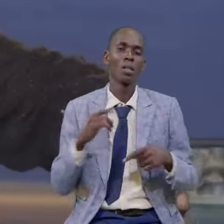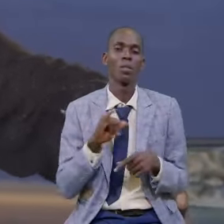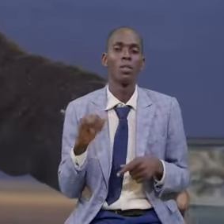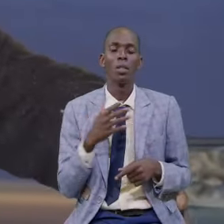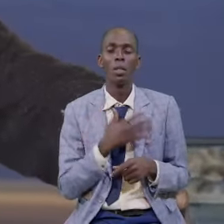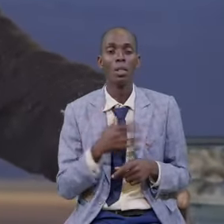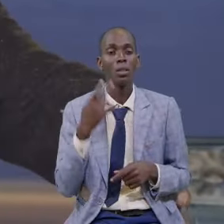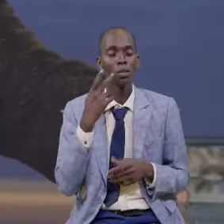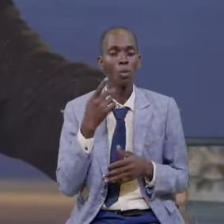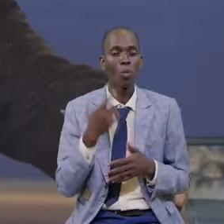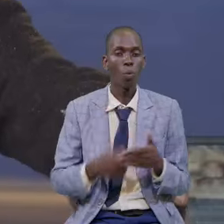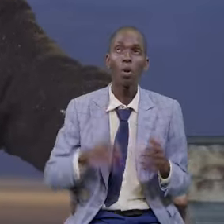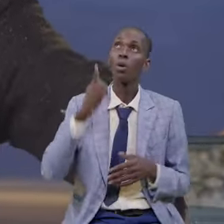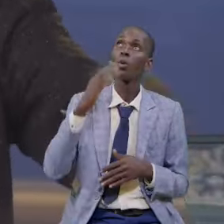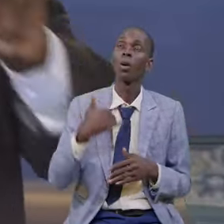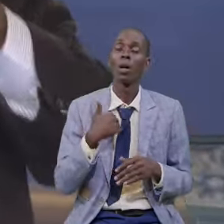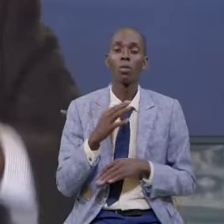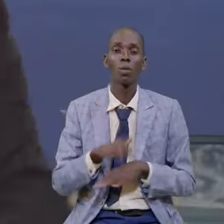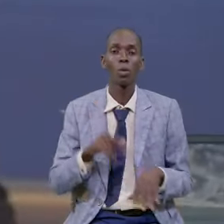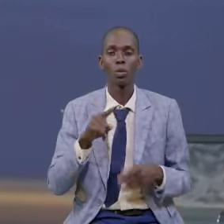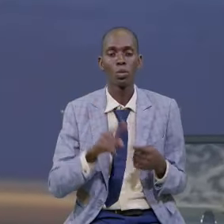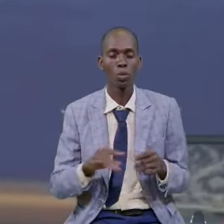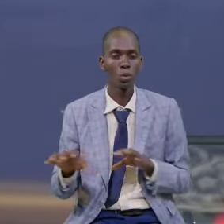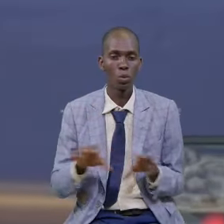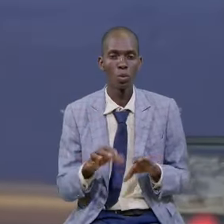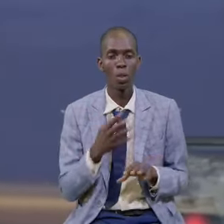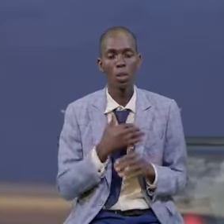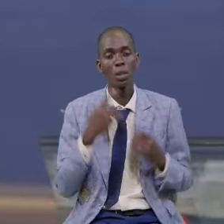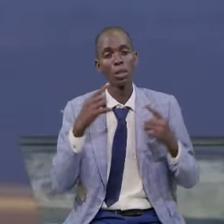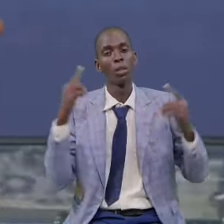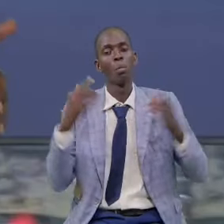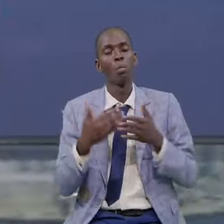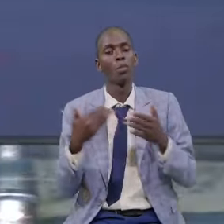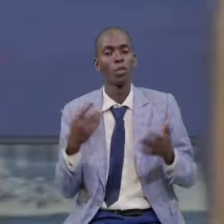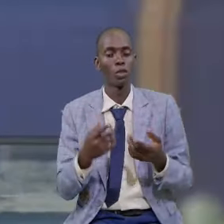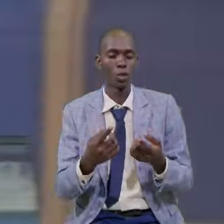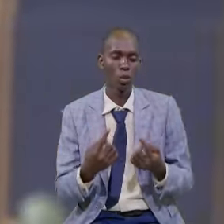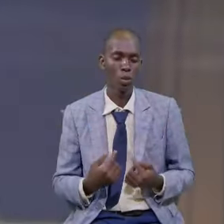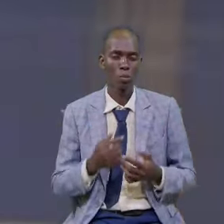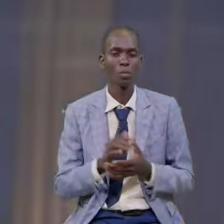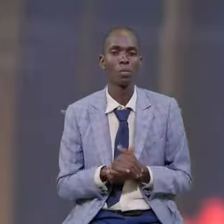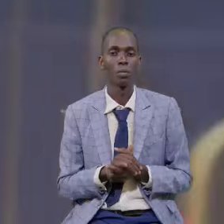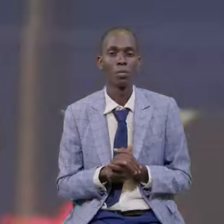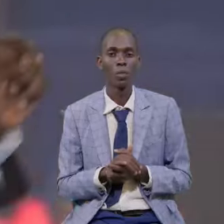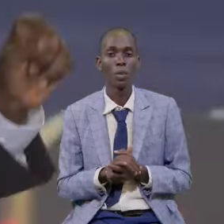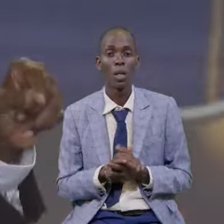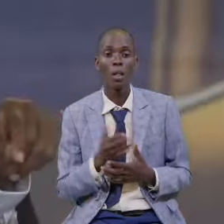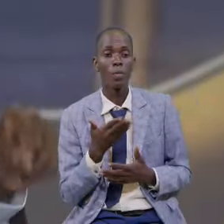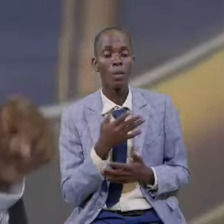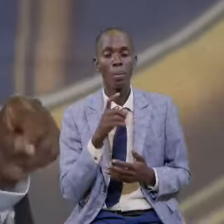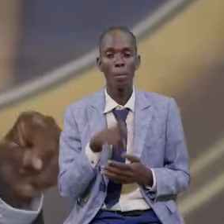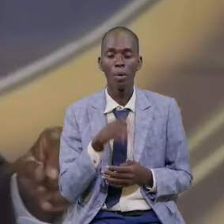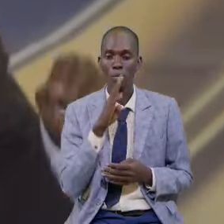and achieve before you come over there. There must be something in